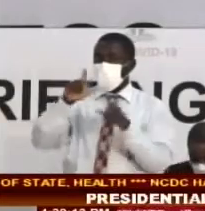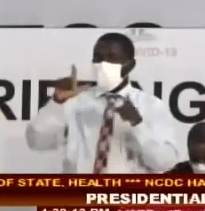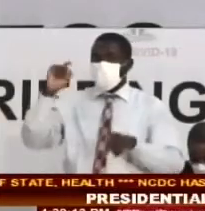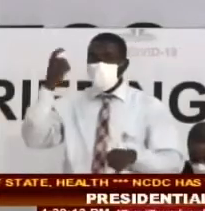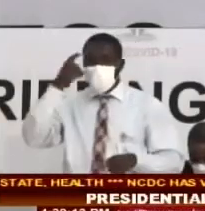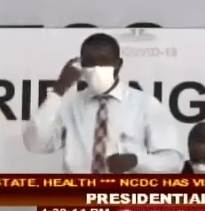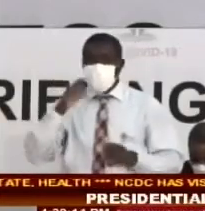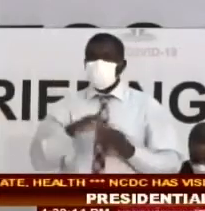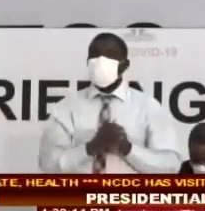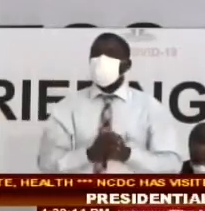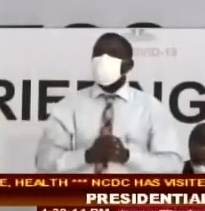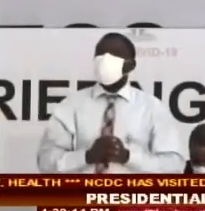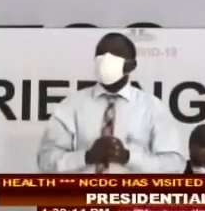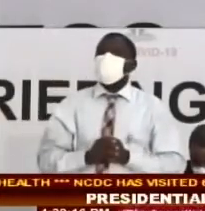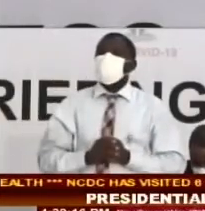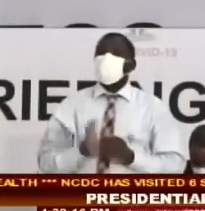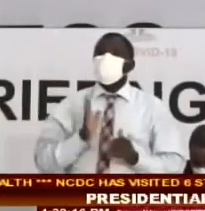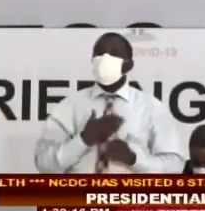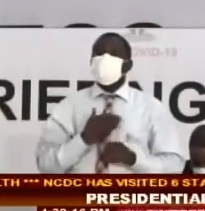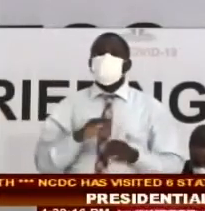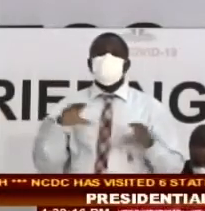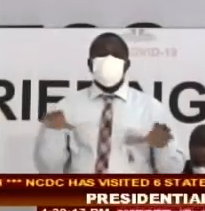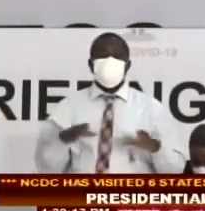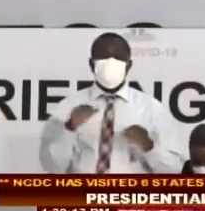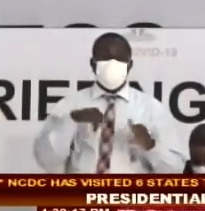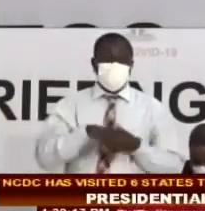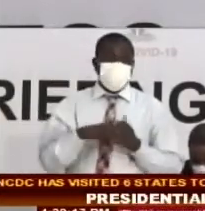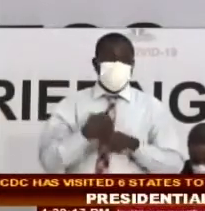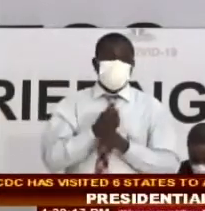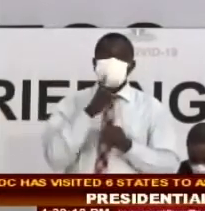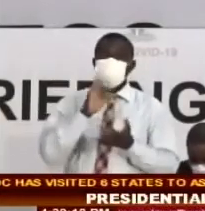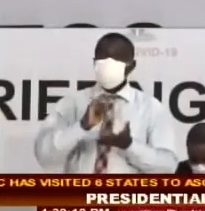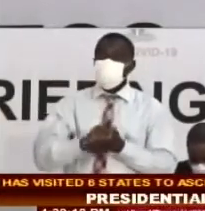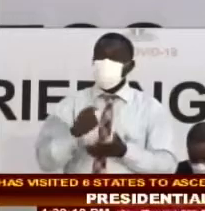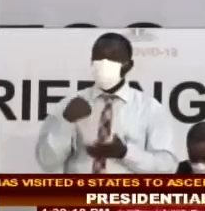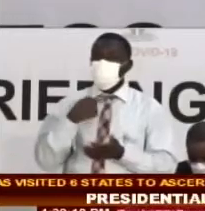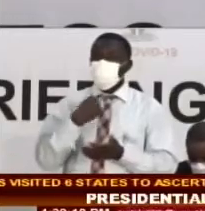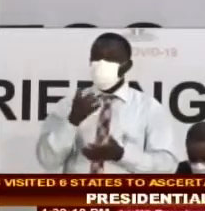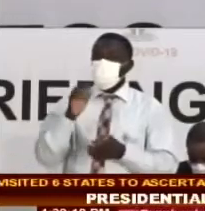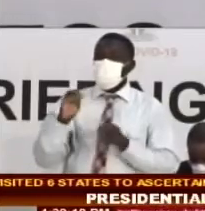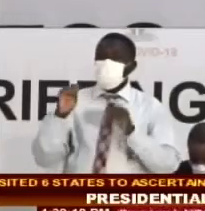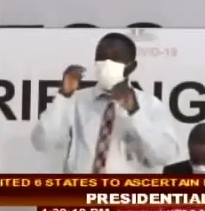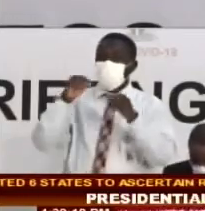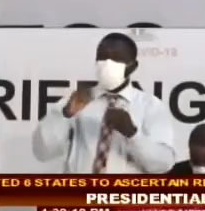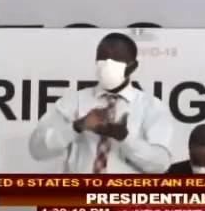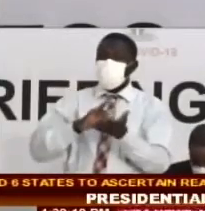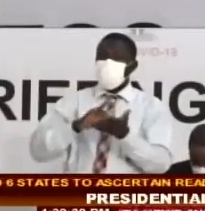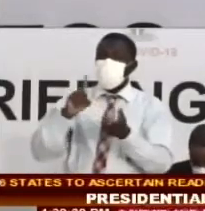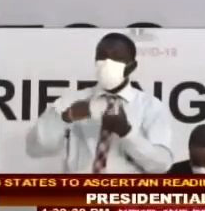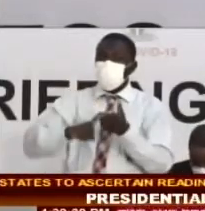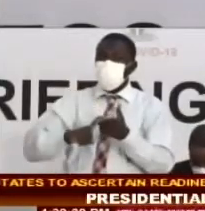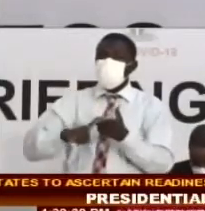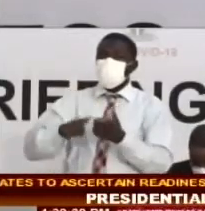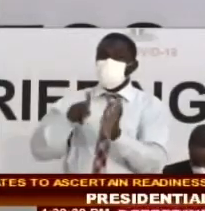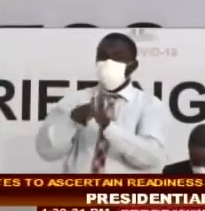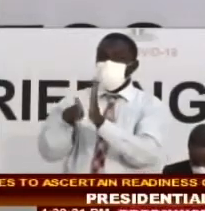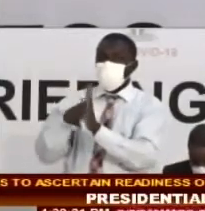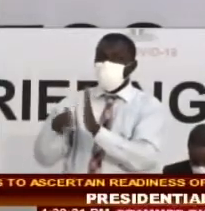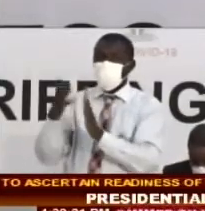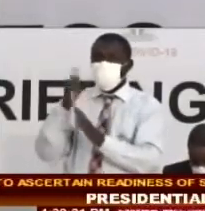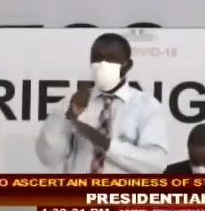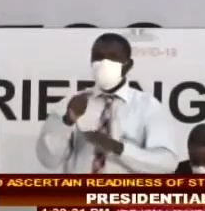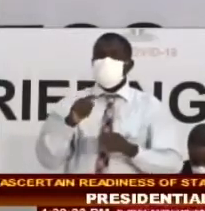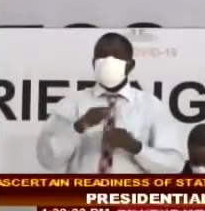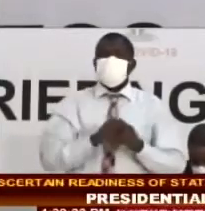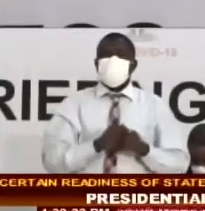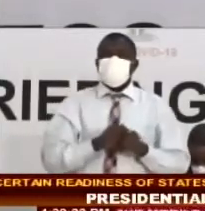Our activities in decontamination and disinfection, that also is ongoing. Again, the purpose of